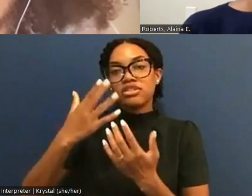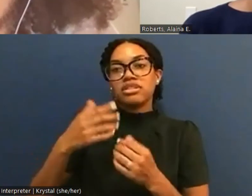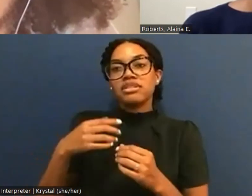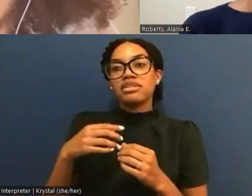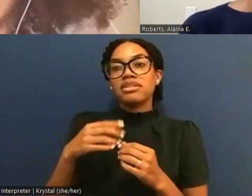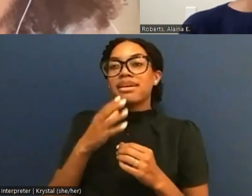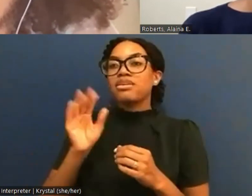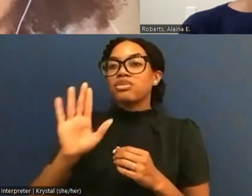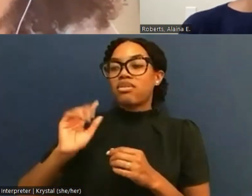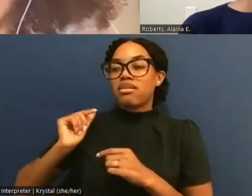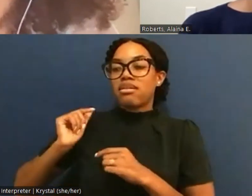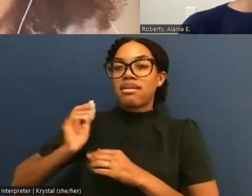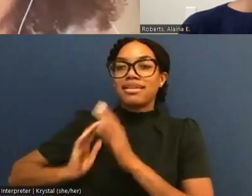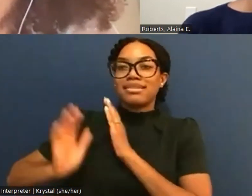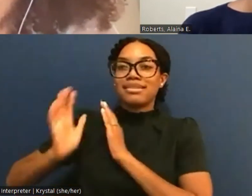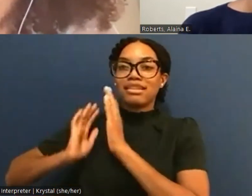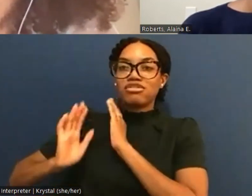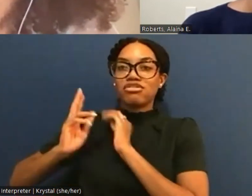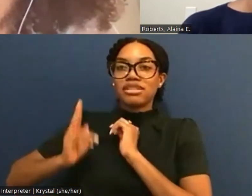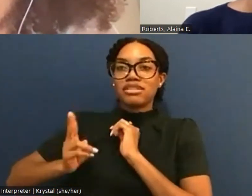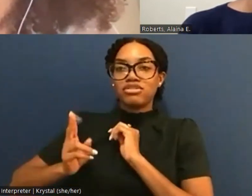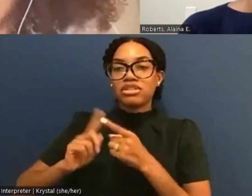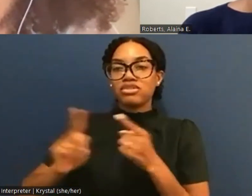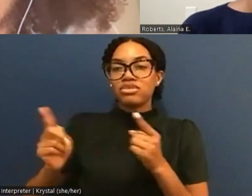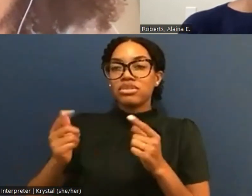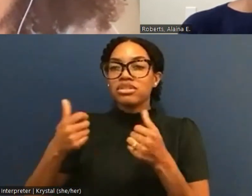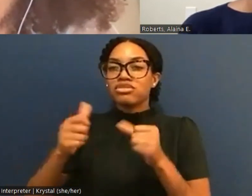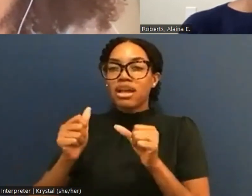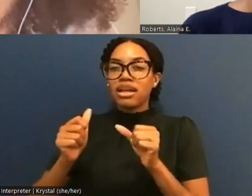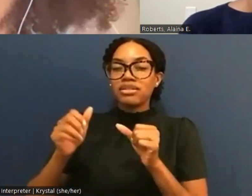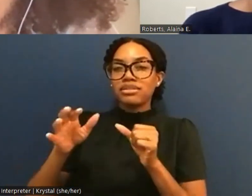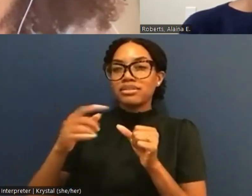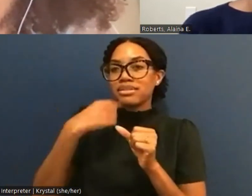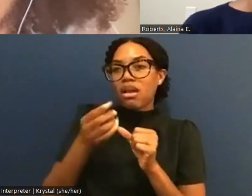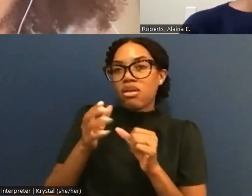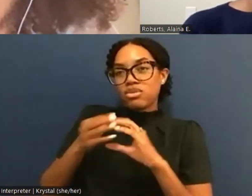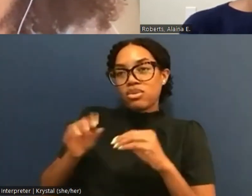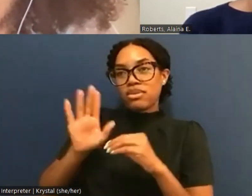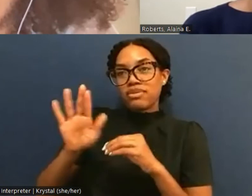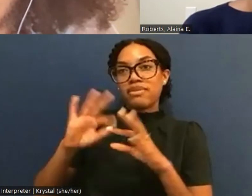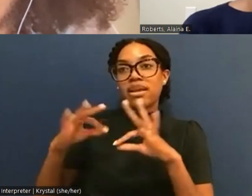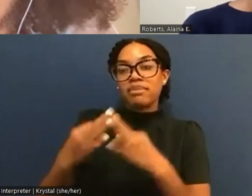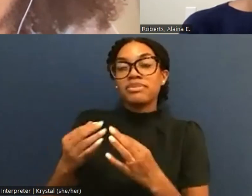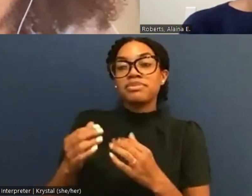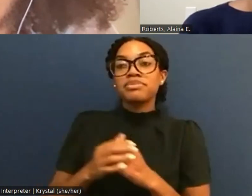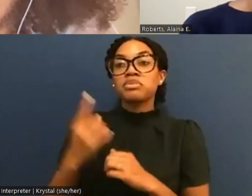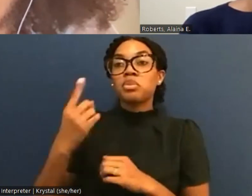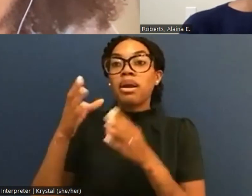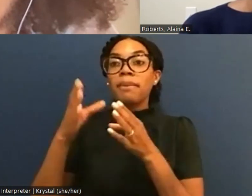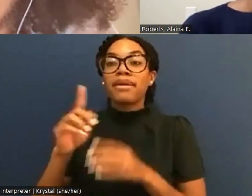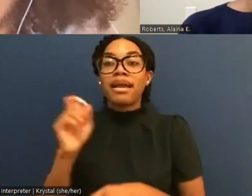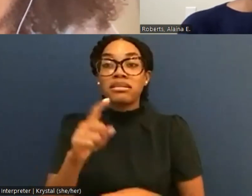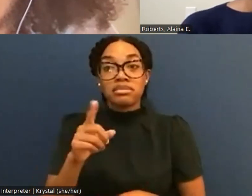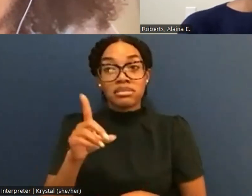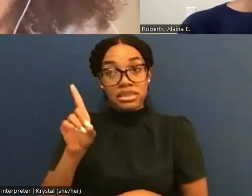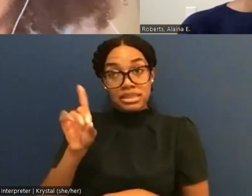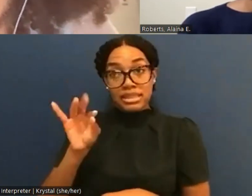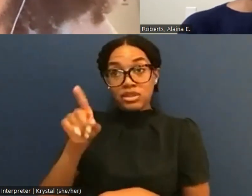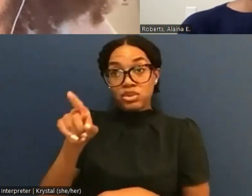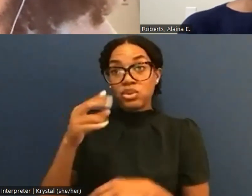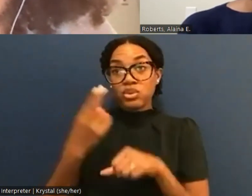tell the stories of your family. And so Roberta had asked specifically, did you use the records of the American